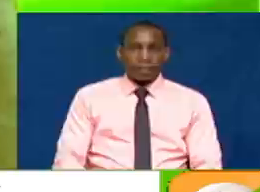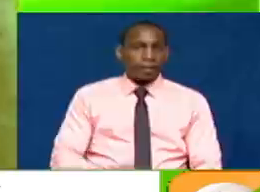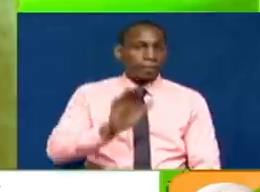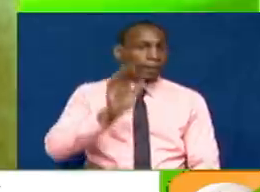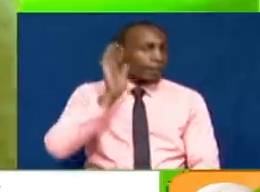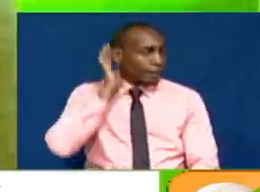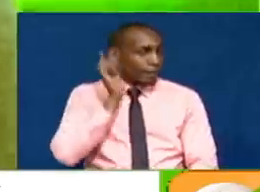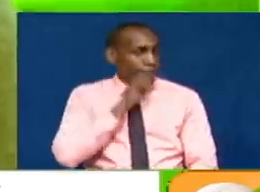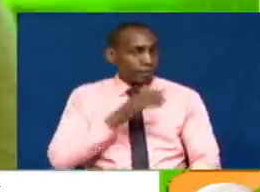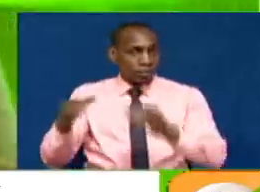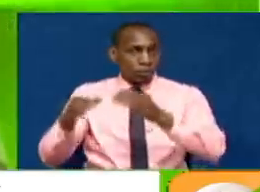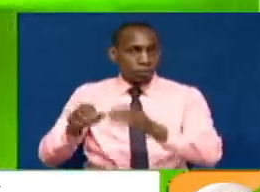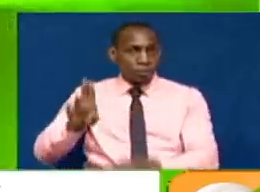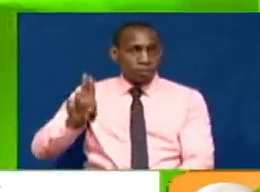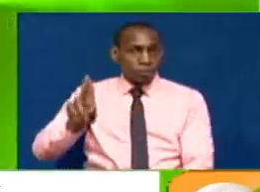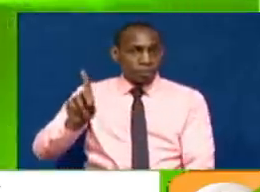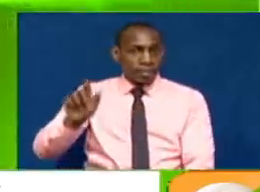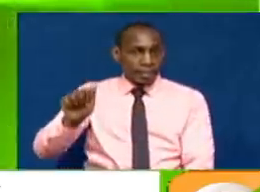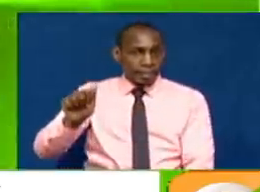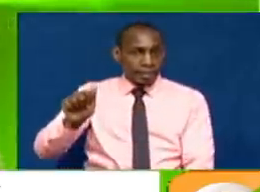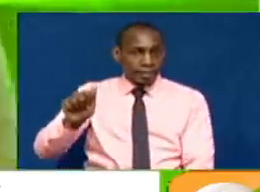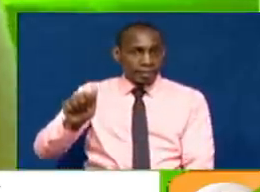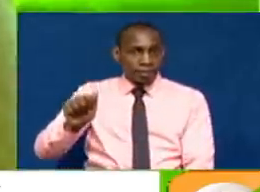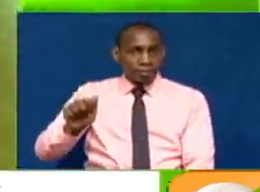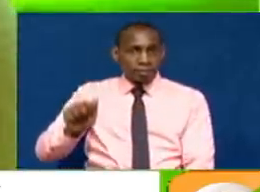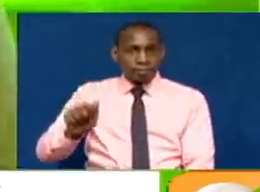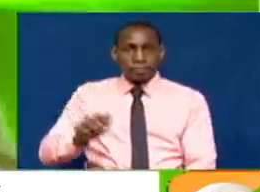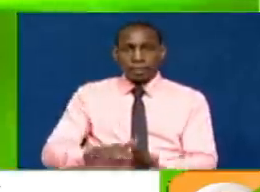Nimesikia chama ni UDA,